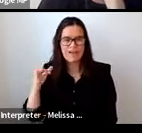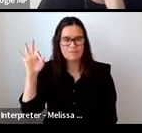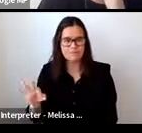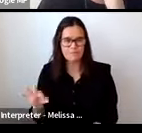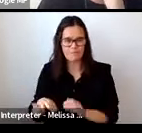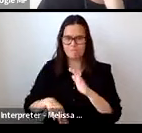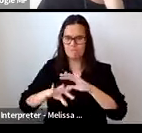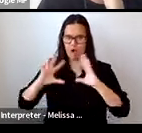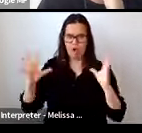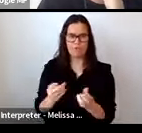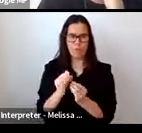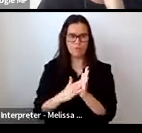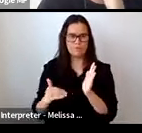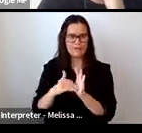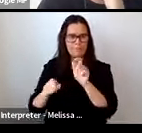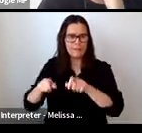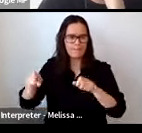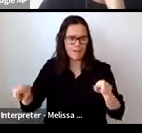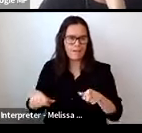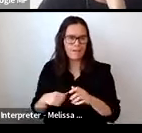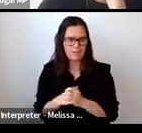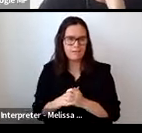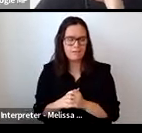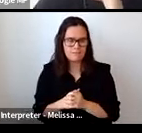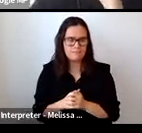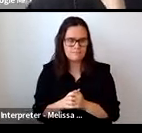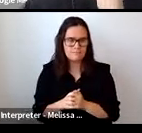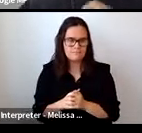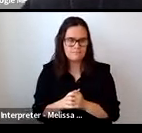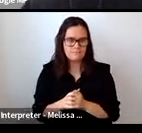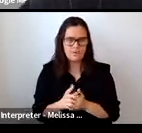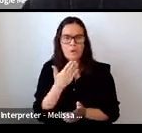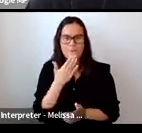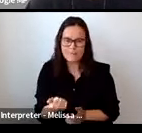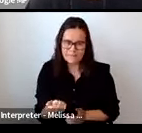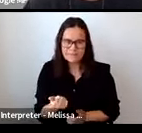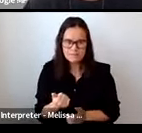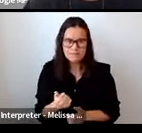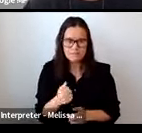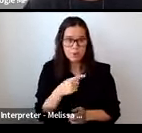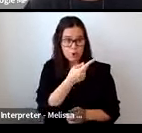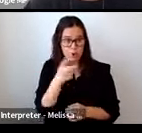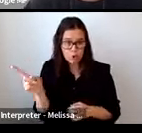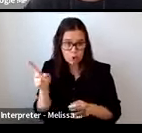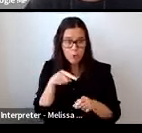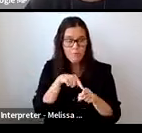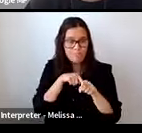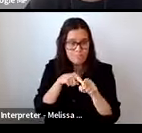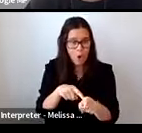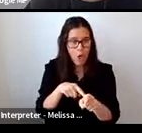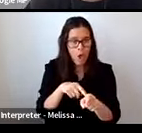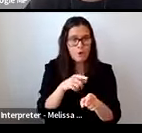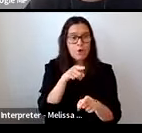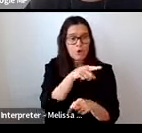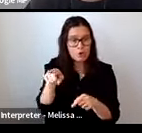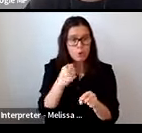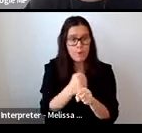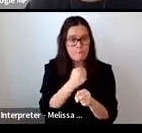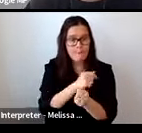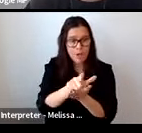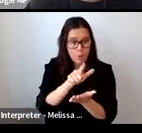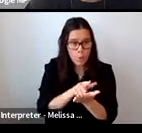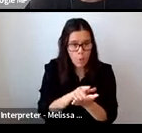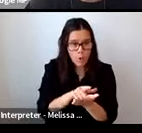treats others as you yourselves would wish to be treated. That's 10 minutes, Don. Please continue,